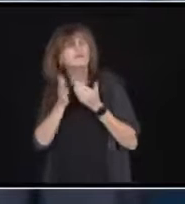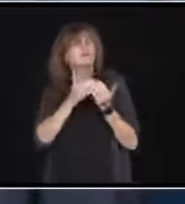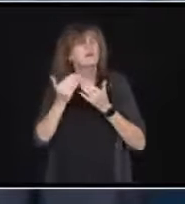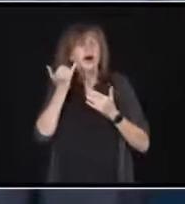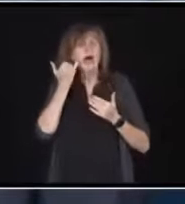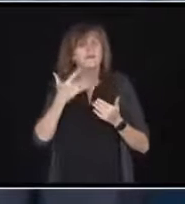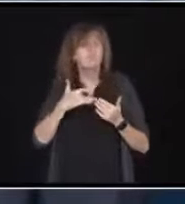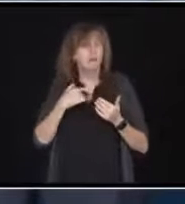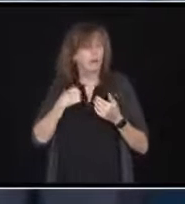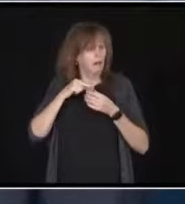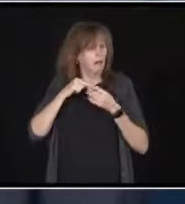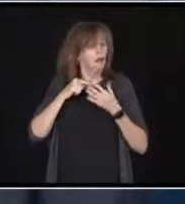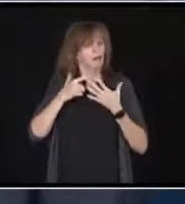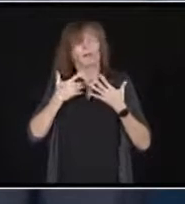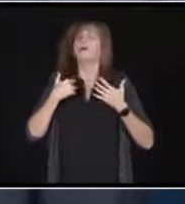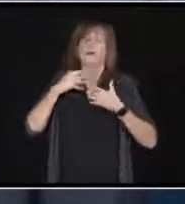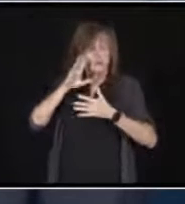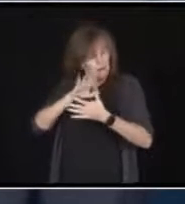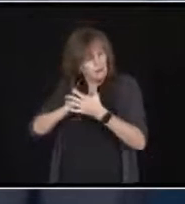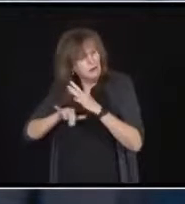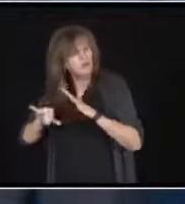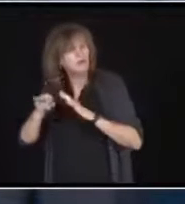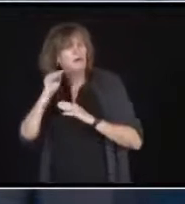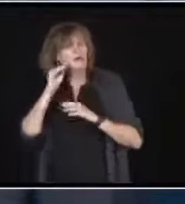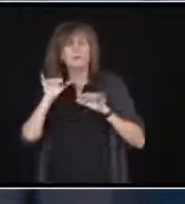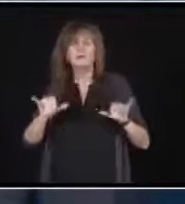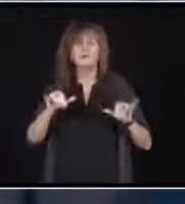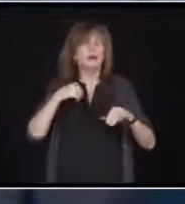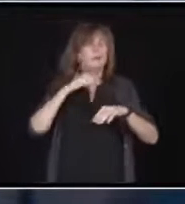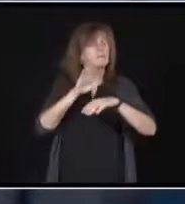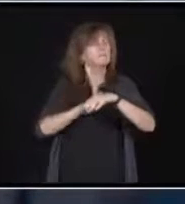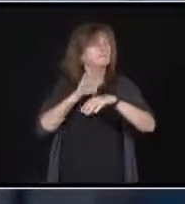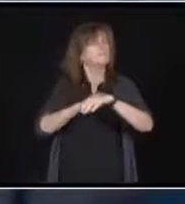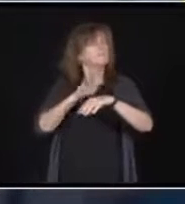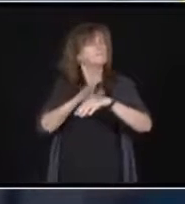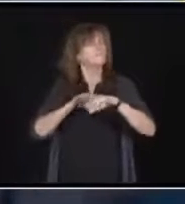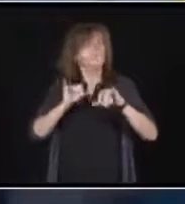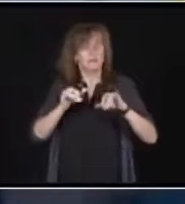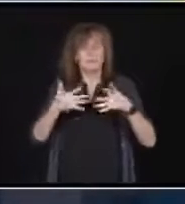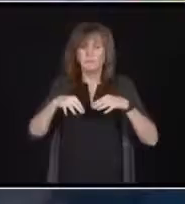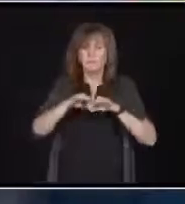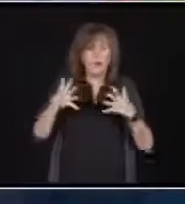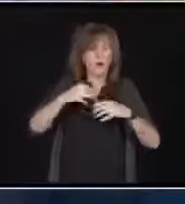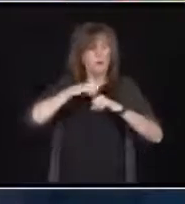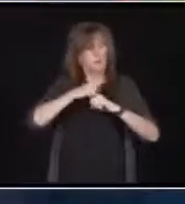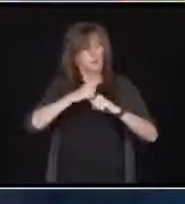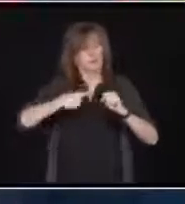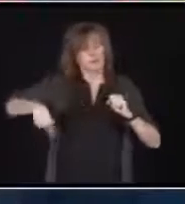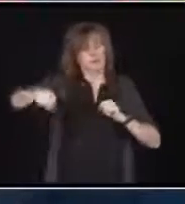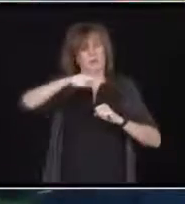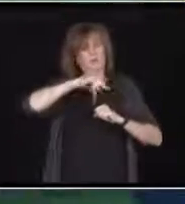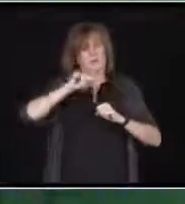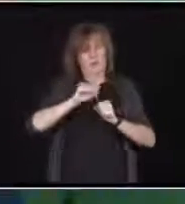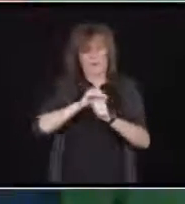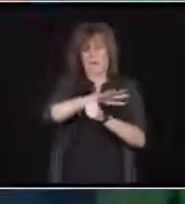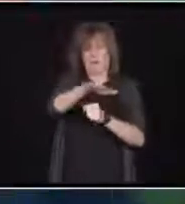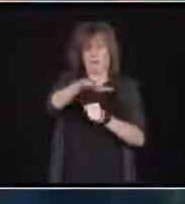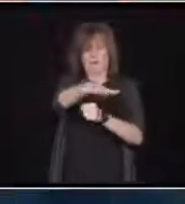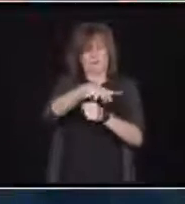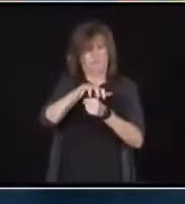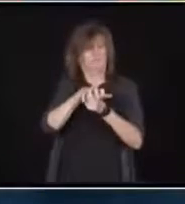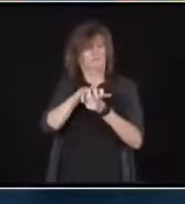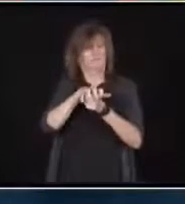can protect one another and reduce the spread of COVID-19. Thank you. Okay, we'll go to the phone